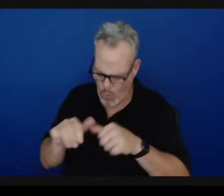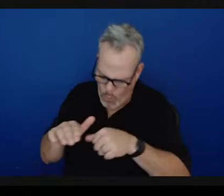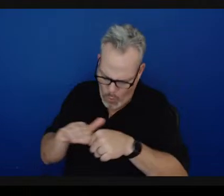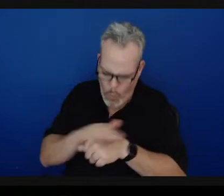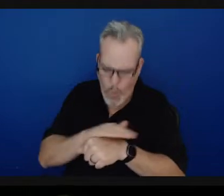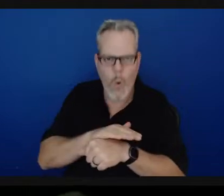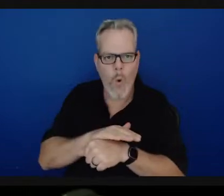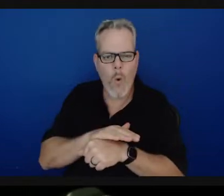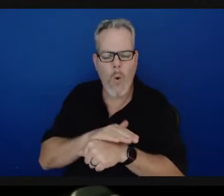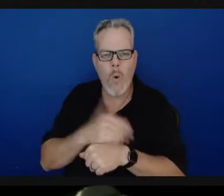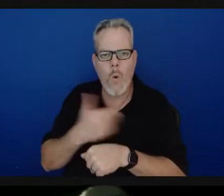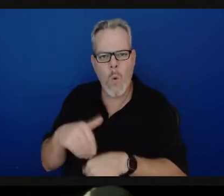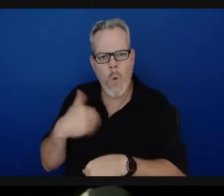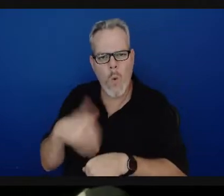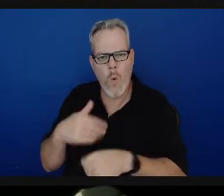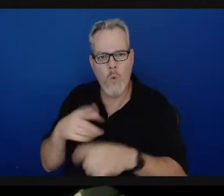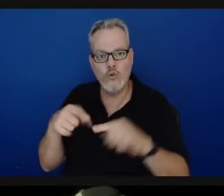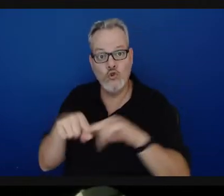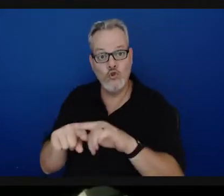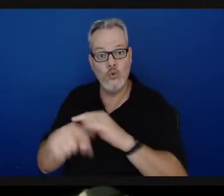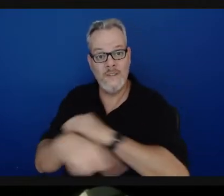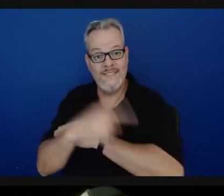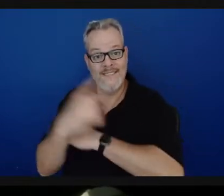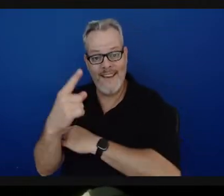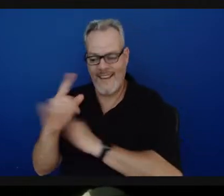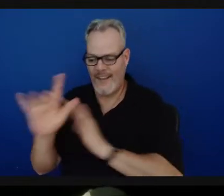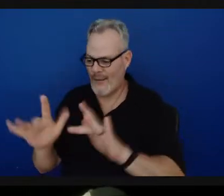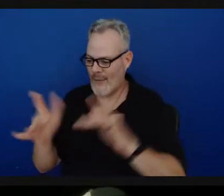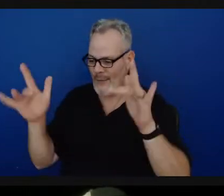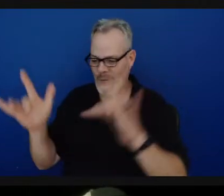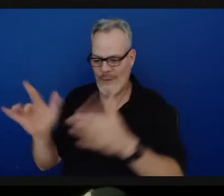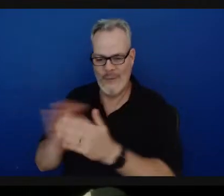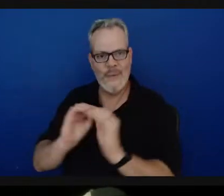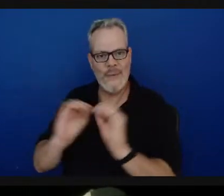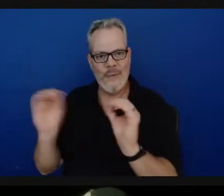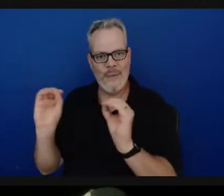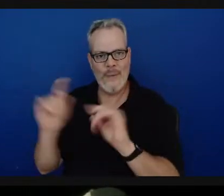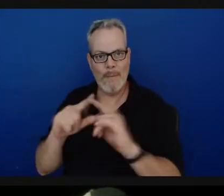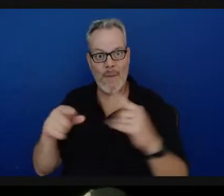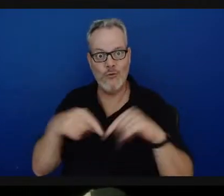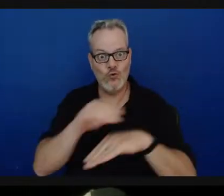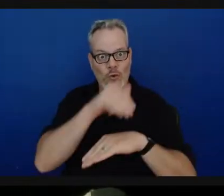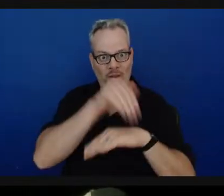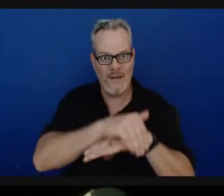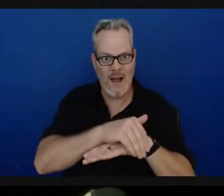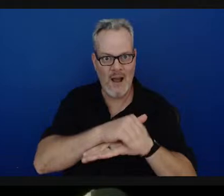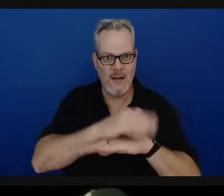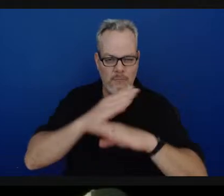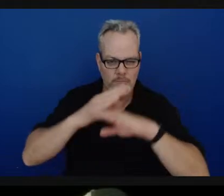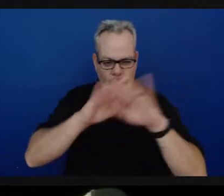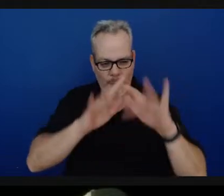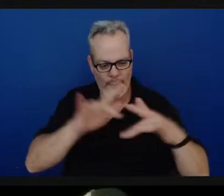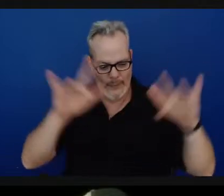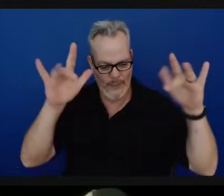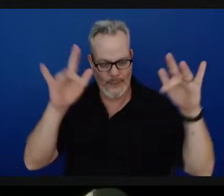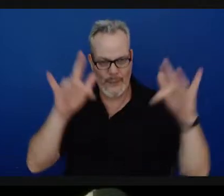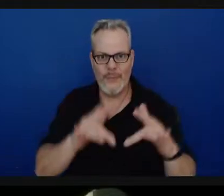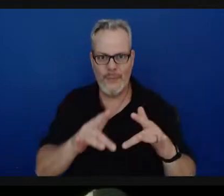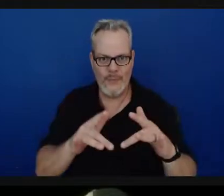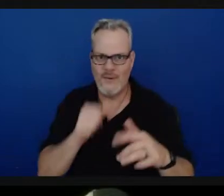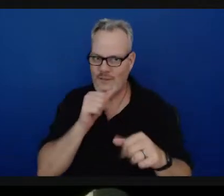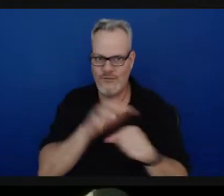really glow and be really bright. There's hardly anything blocking the inside of the lava from the outside. It's enough for daytime, but not enough for